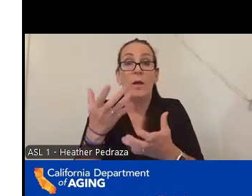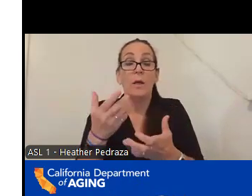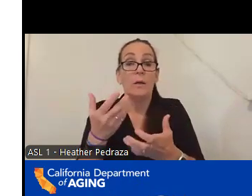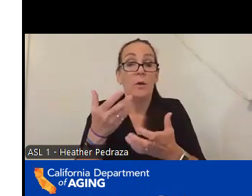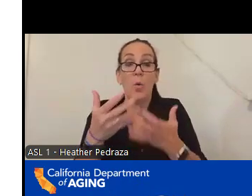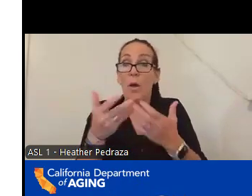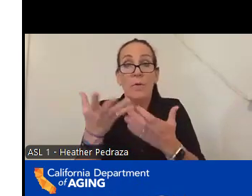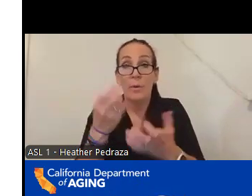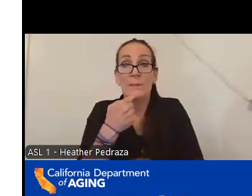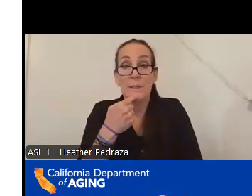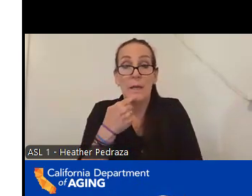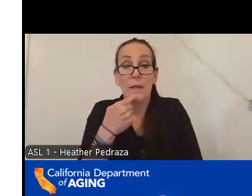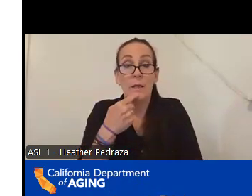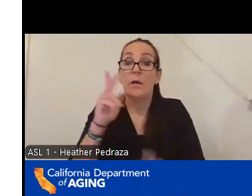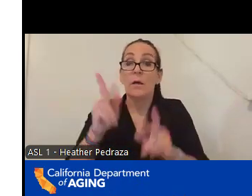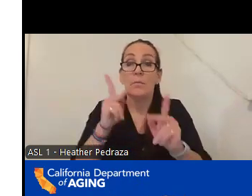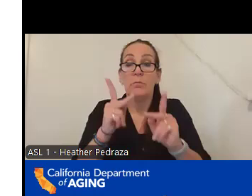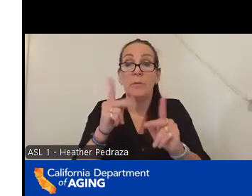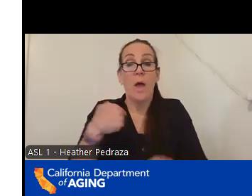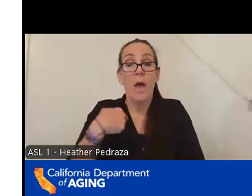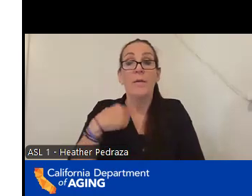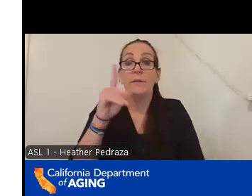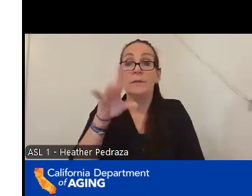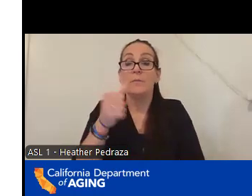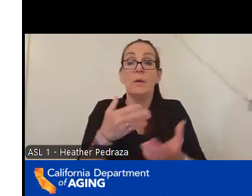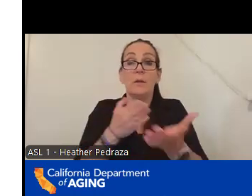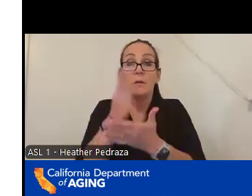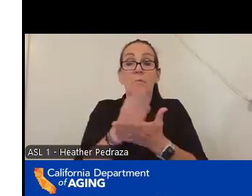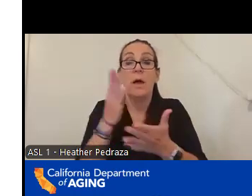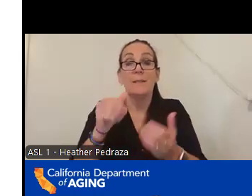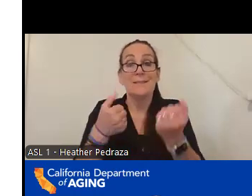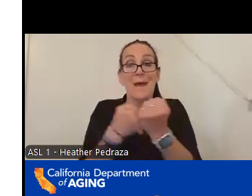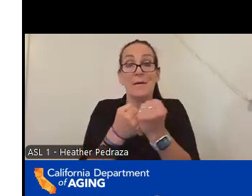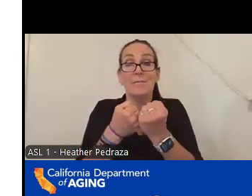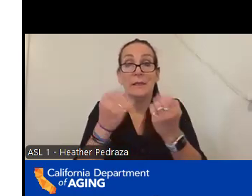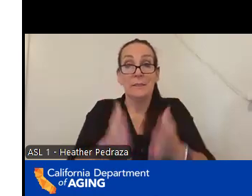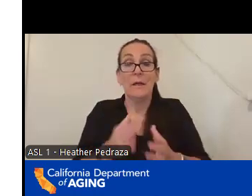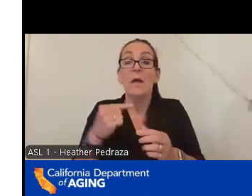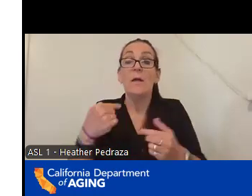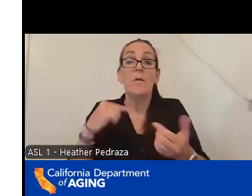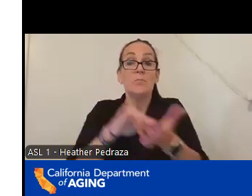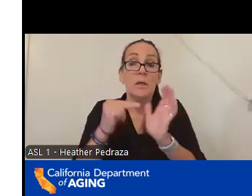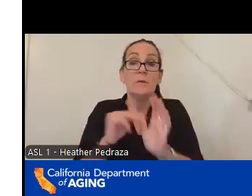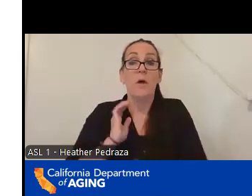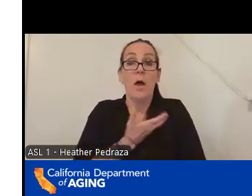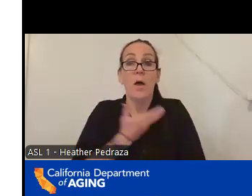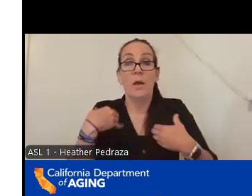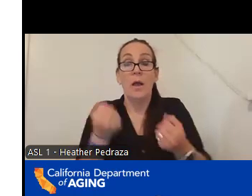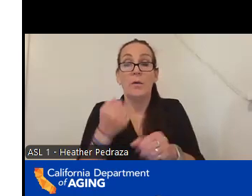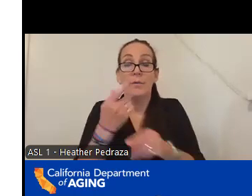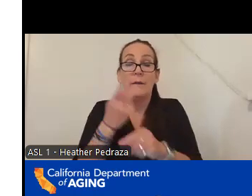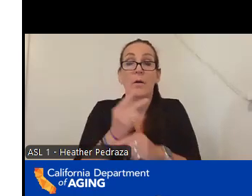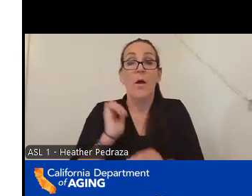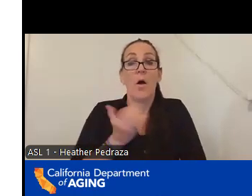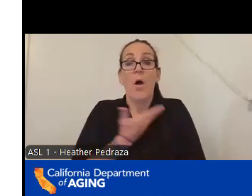People, as a disability rights advocate, it's basically turning our healthcare, our rights, into a long-term